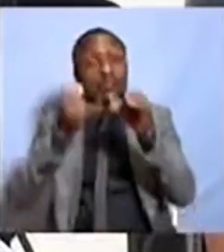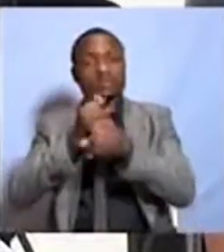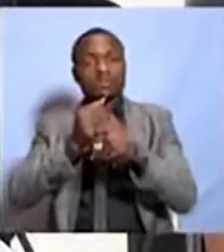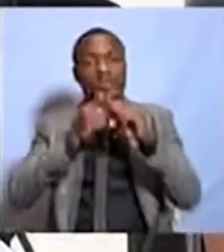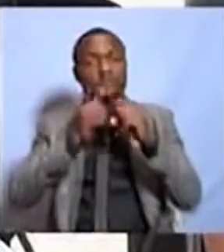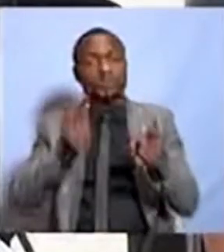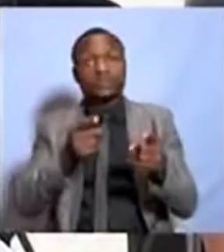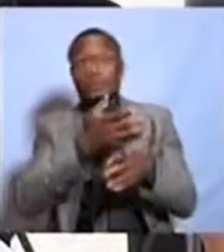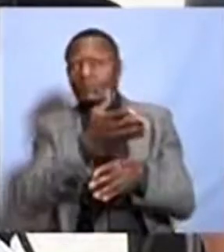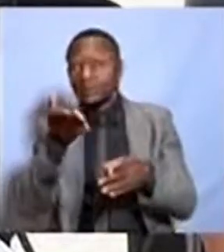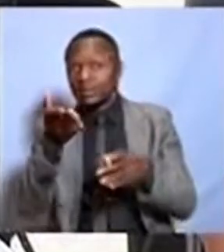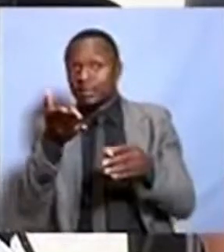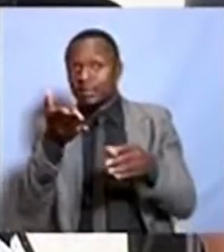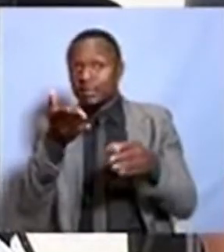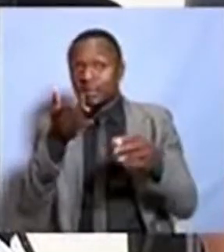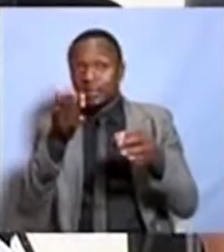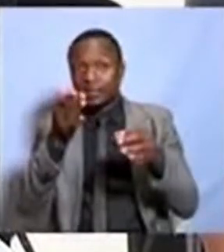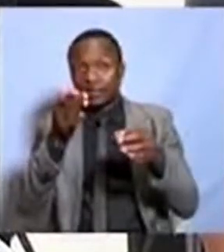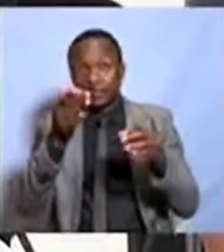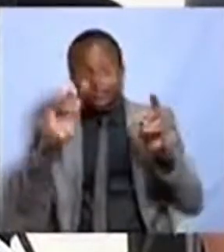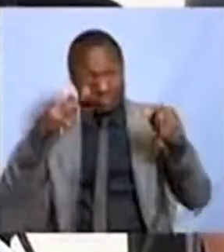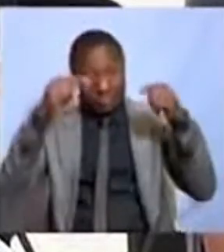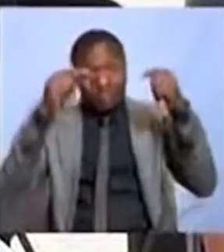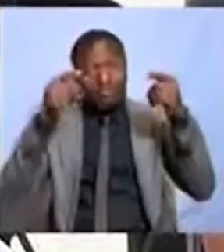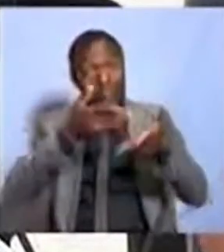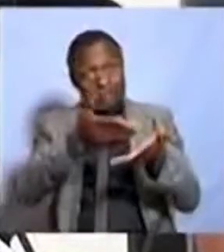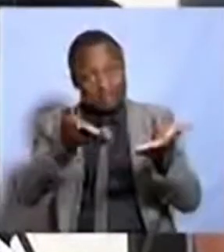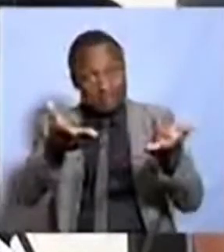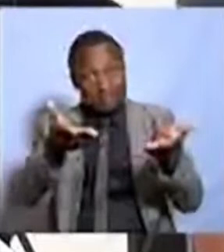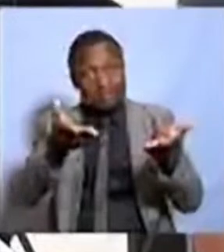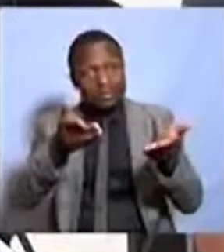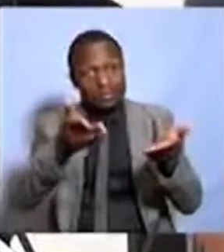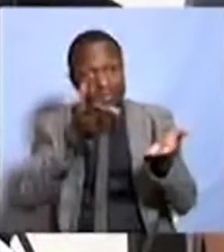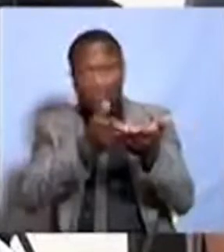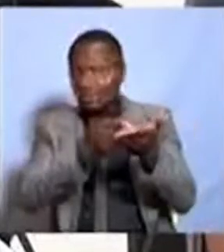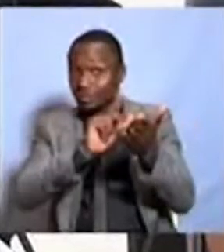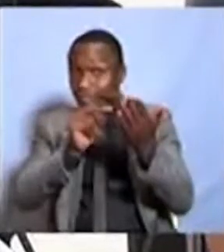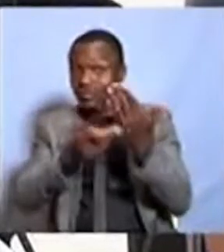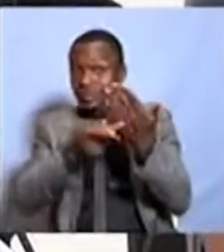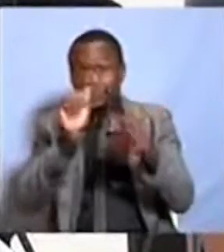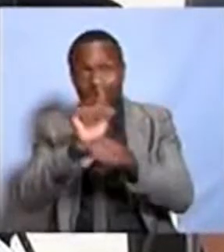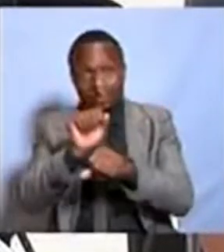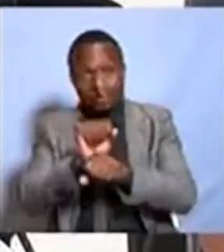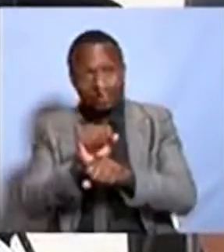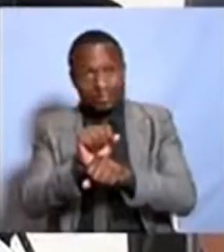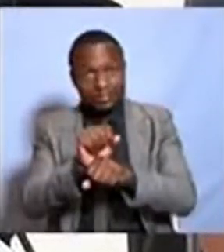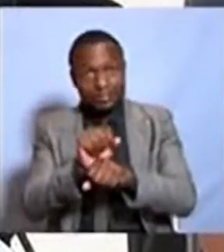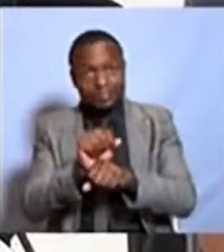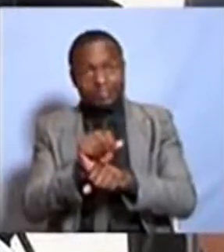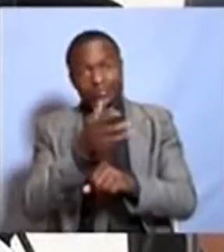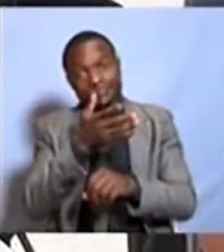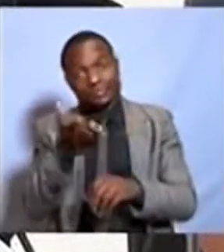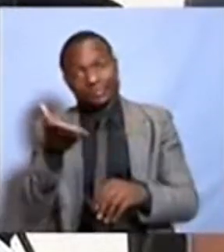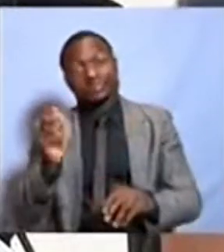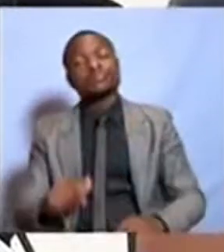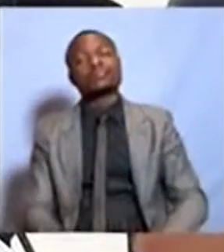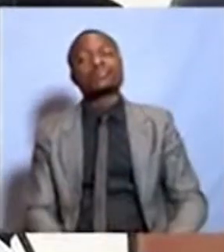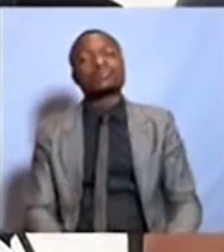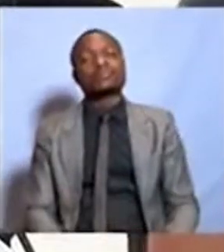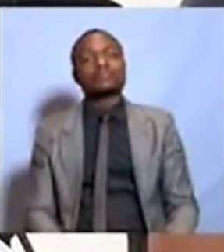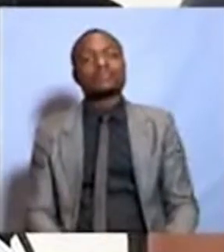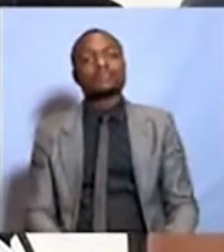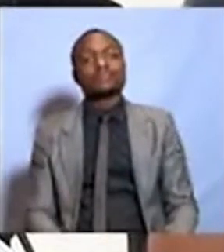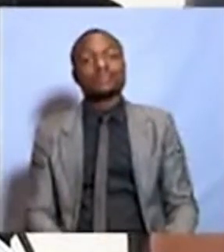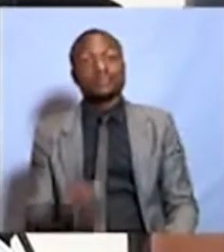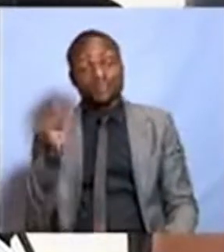Has there been a shift? Has there been a shift where you can say for sure this program has worked? So it was also quite